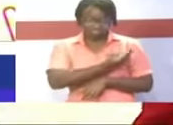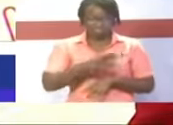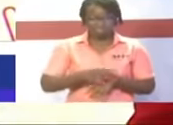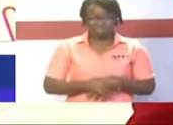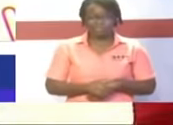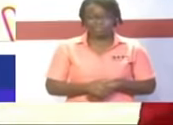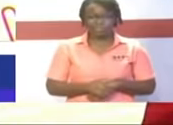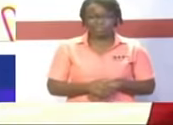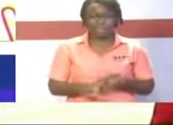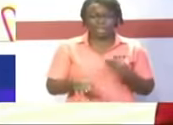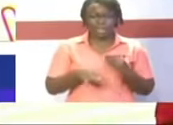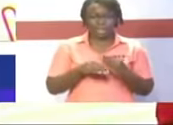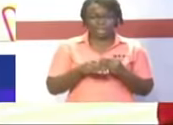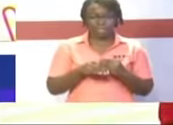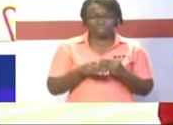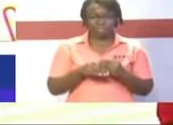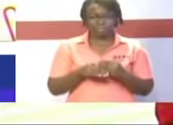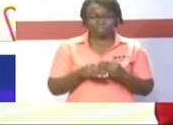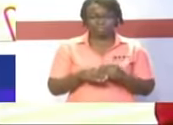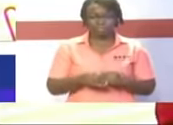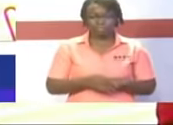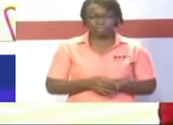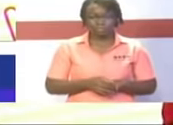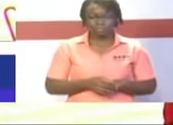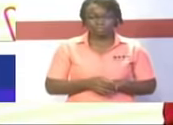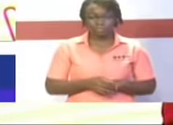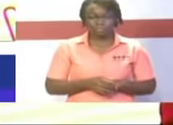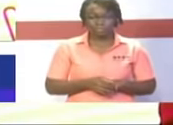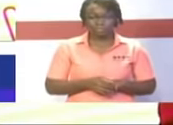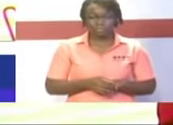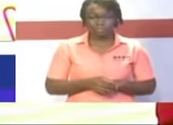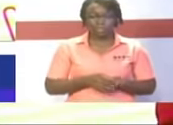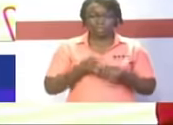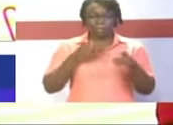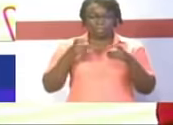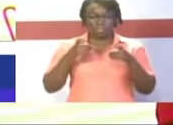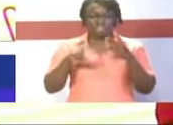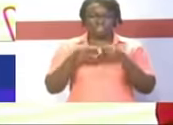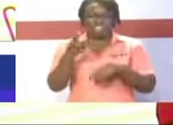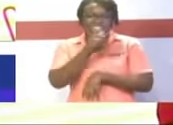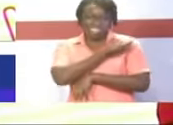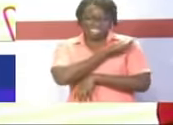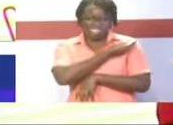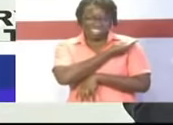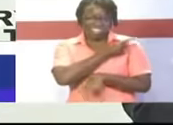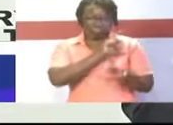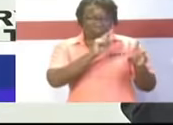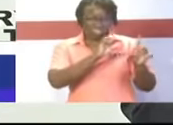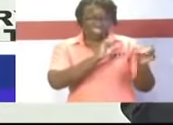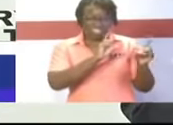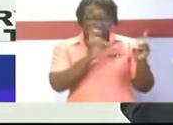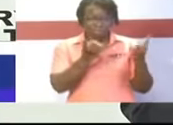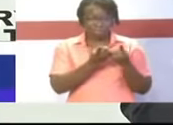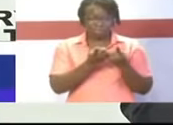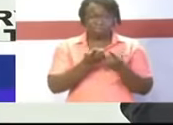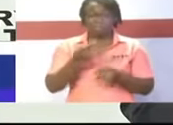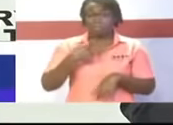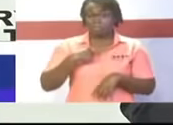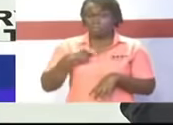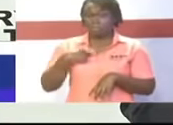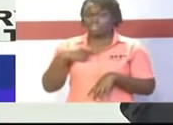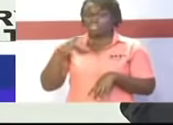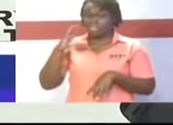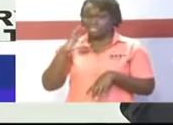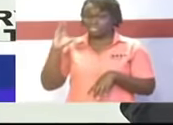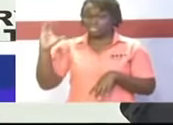Sukchan, Manager, Expanded Program on Immunization Unit, Ministry of Health. I am Al Alexander, Senior